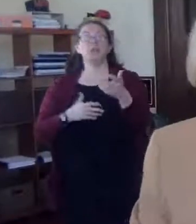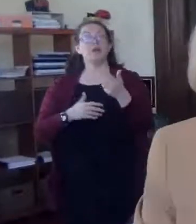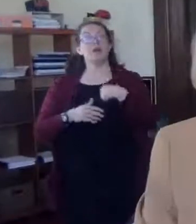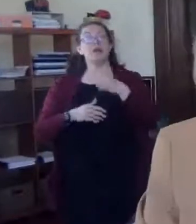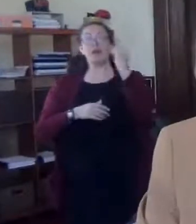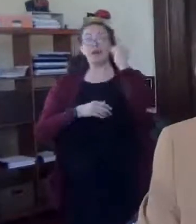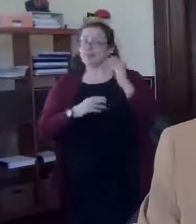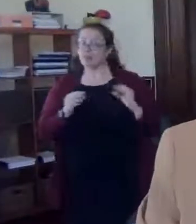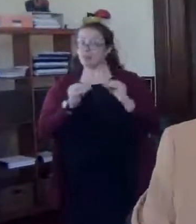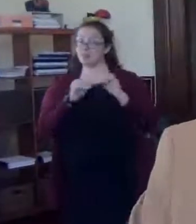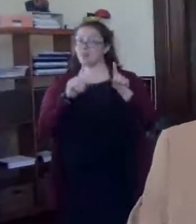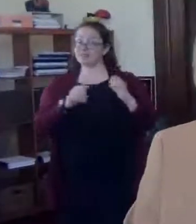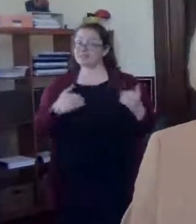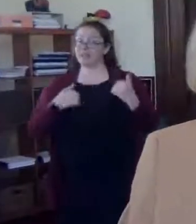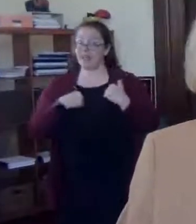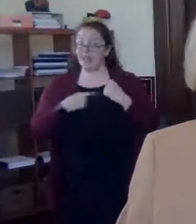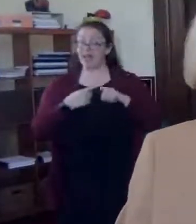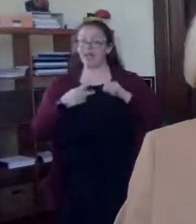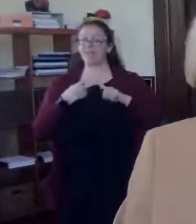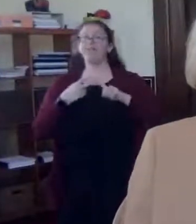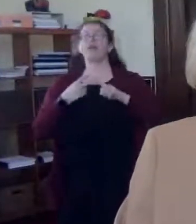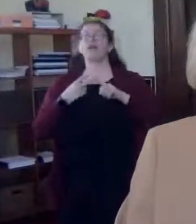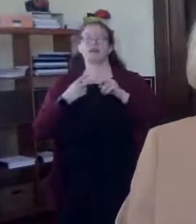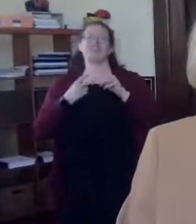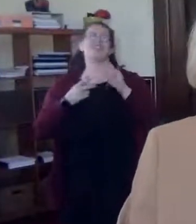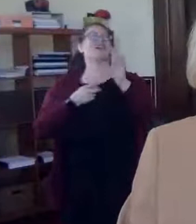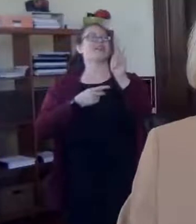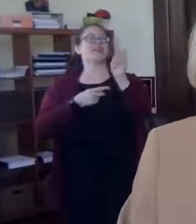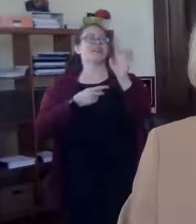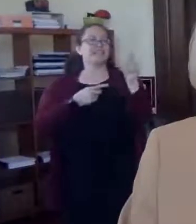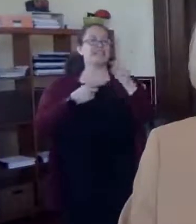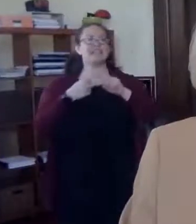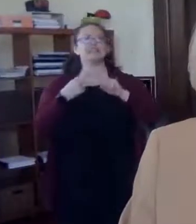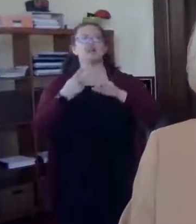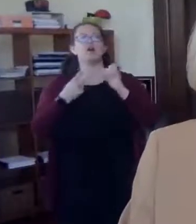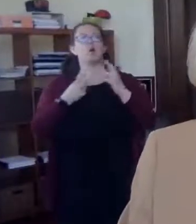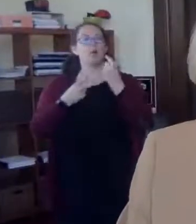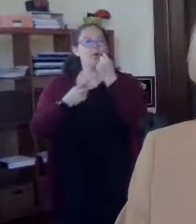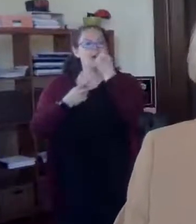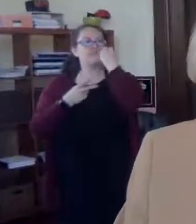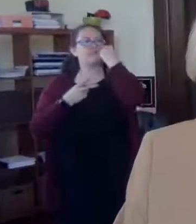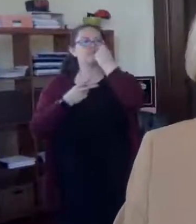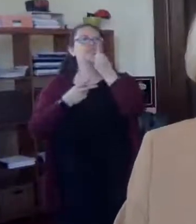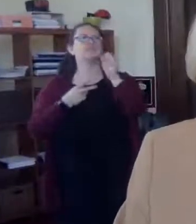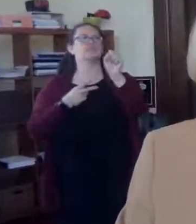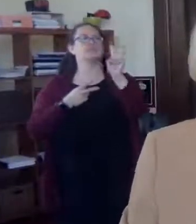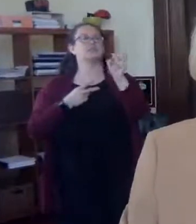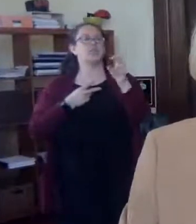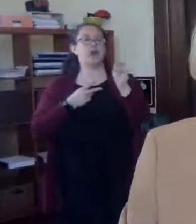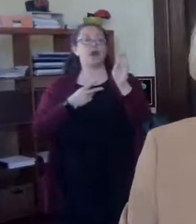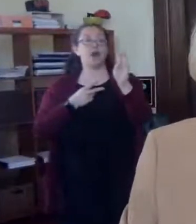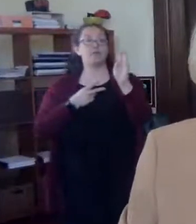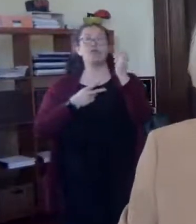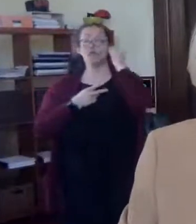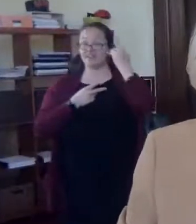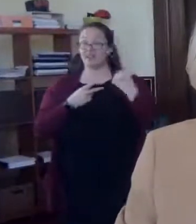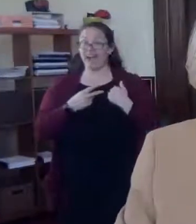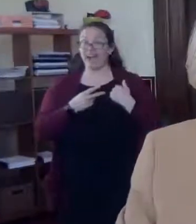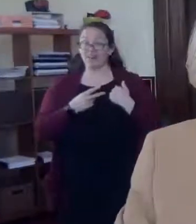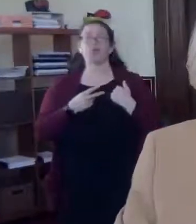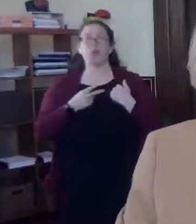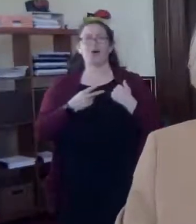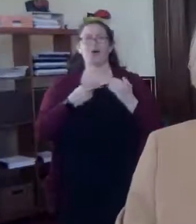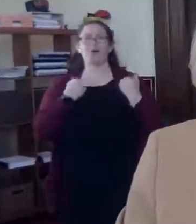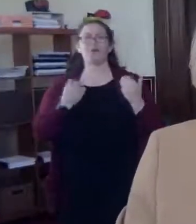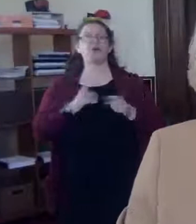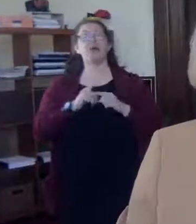if we had either the testing kits or the swabs. And, but we don't have at this point in time. We have many